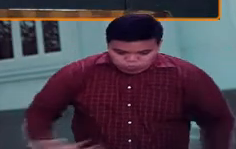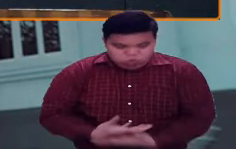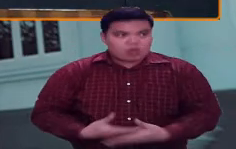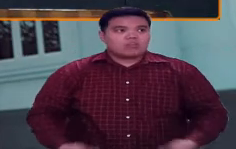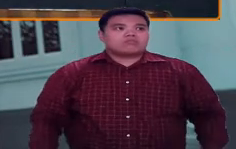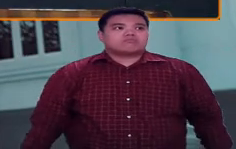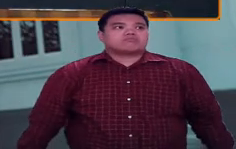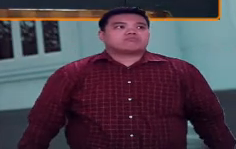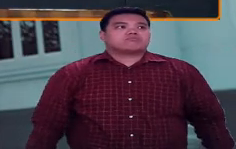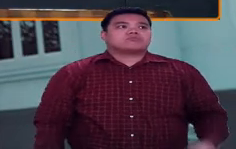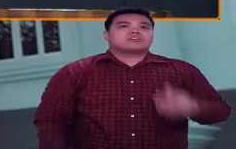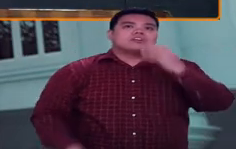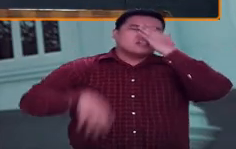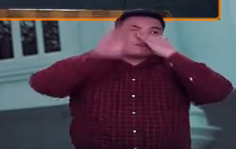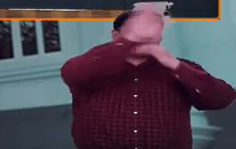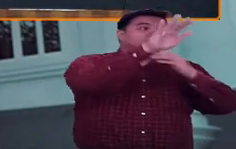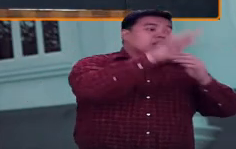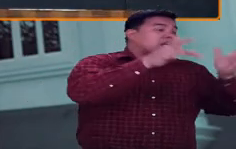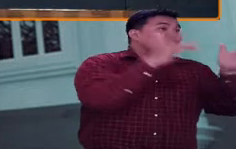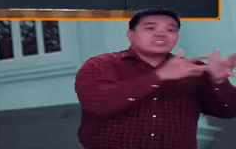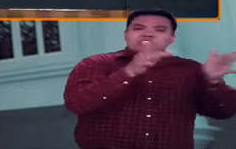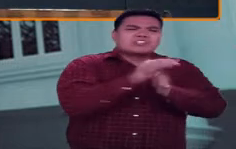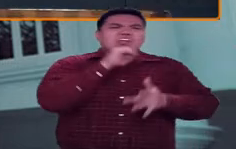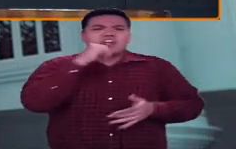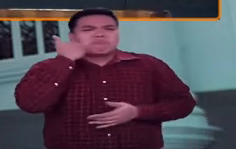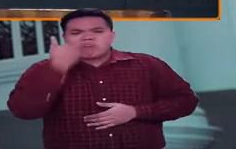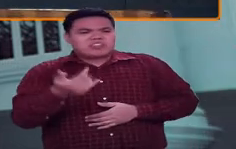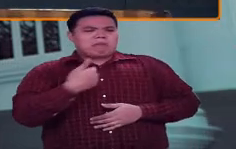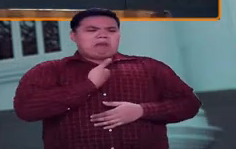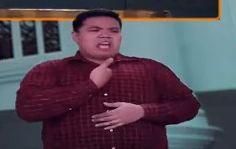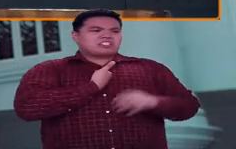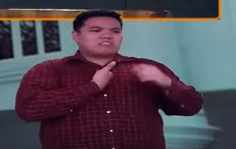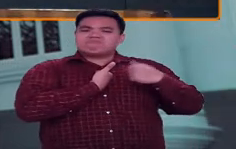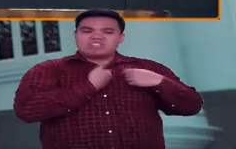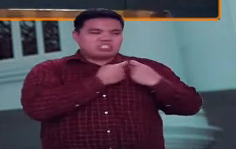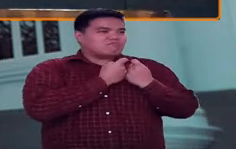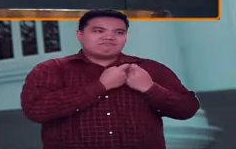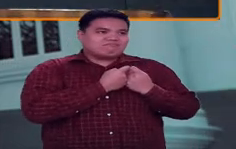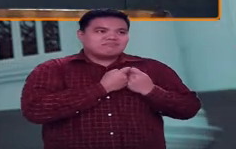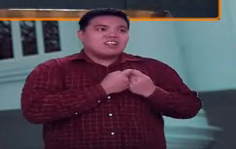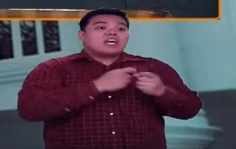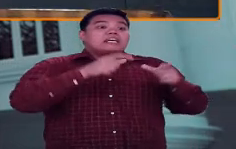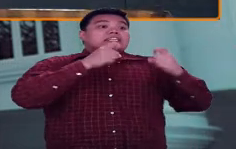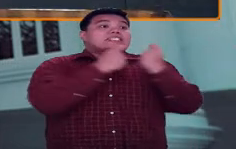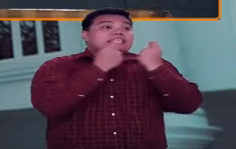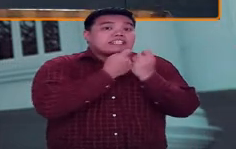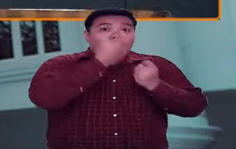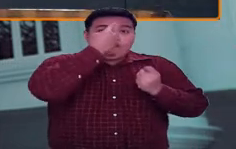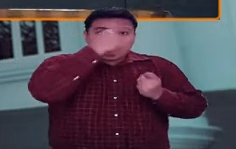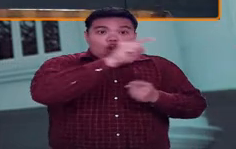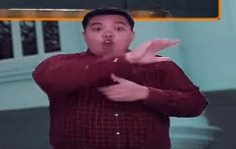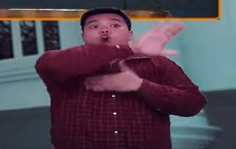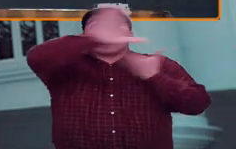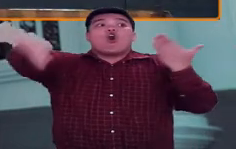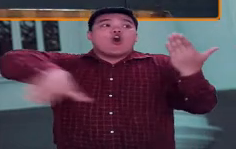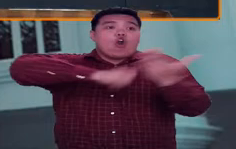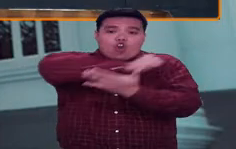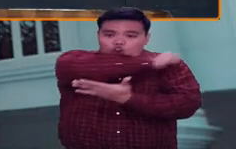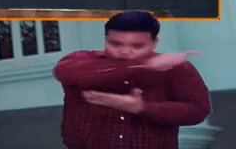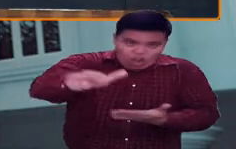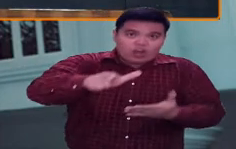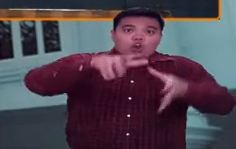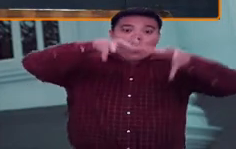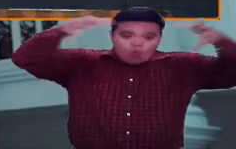world." Jesus didn't die just for our sins, but for the sins of the whole world. That is